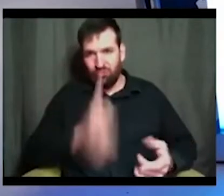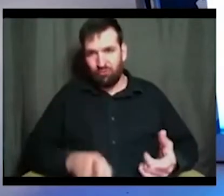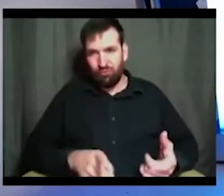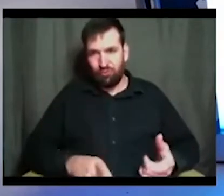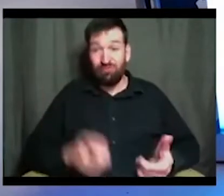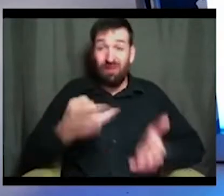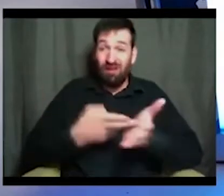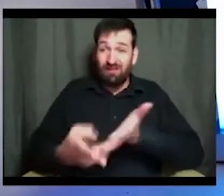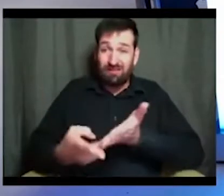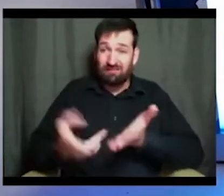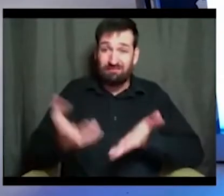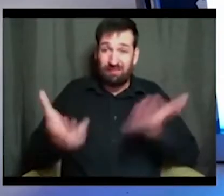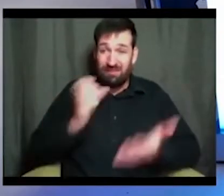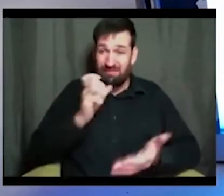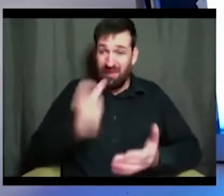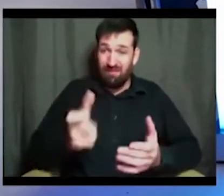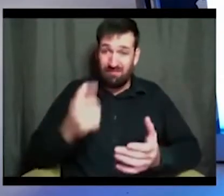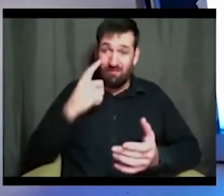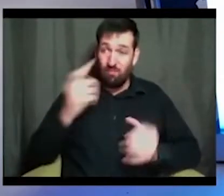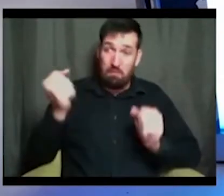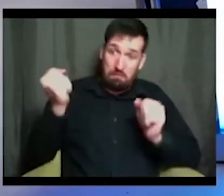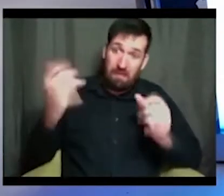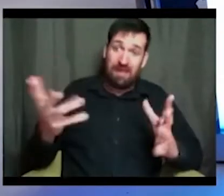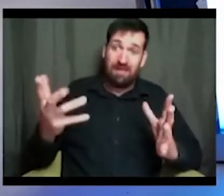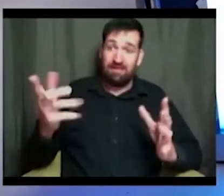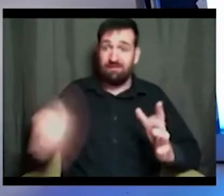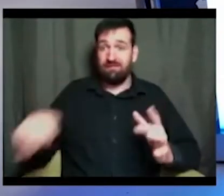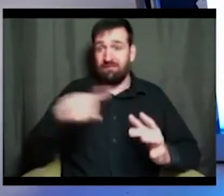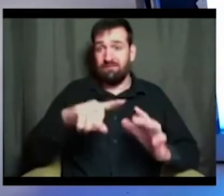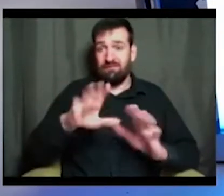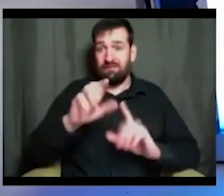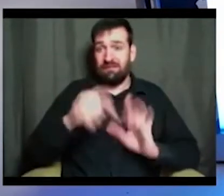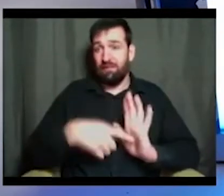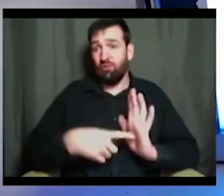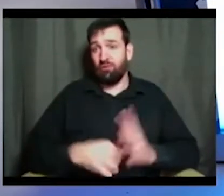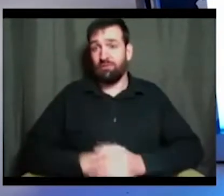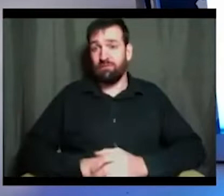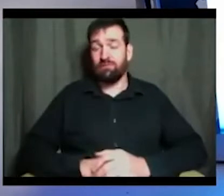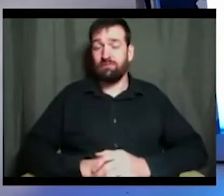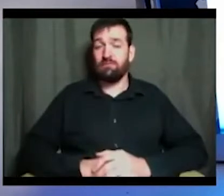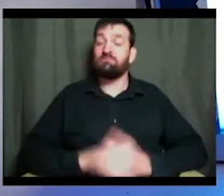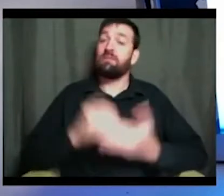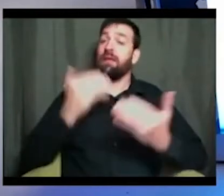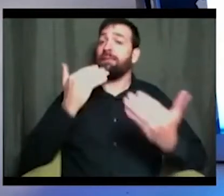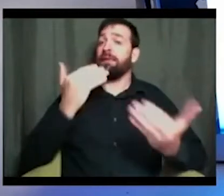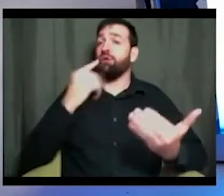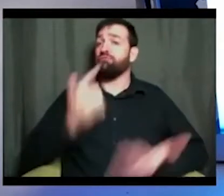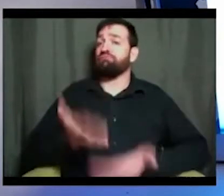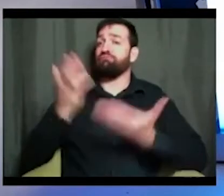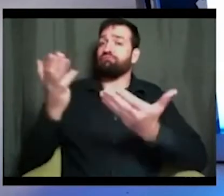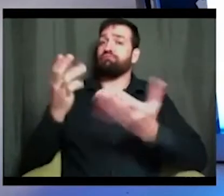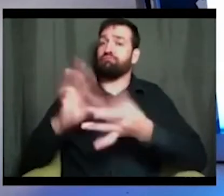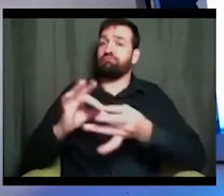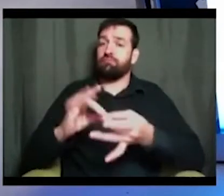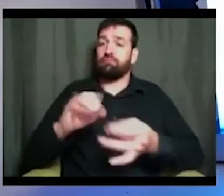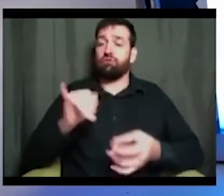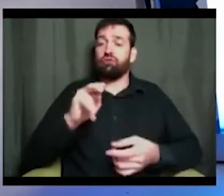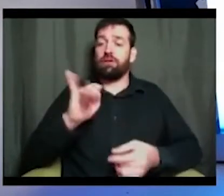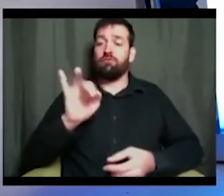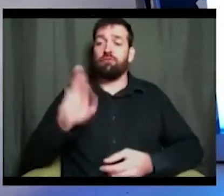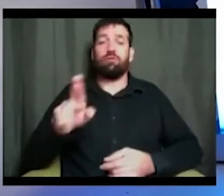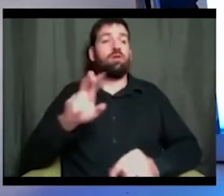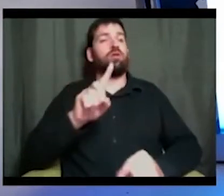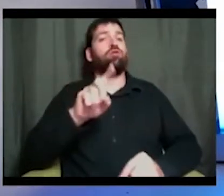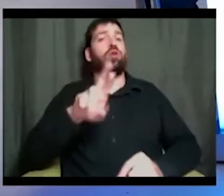the case in a lot of those. So thank you for bringing that up. Jennifer, Dr. Hawkinson has a question